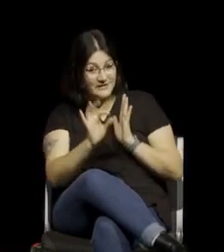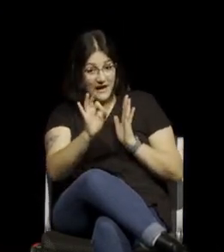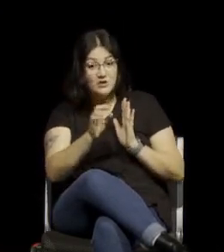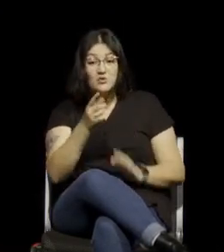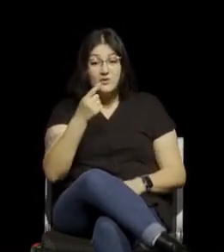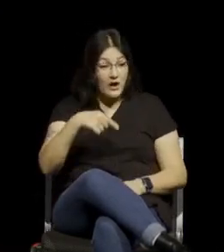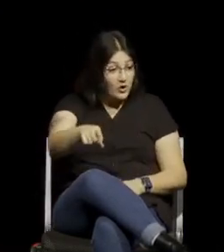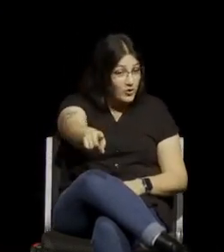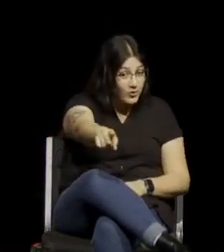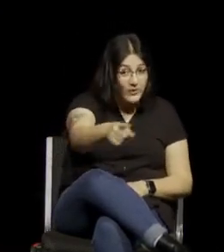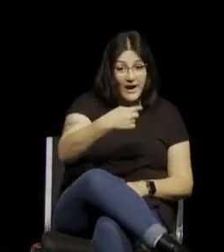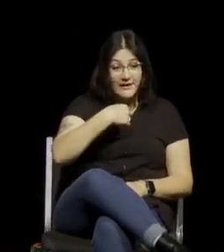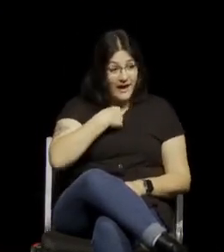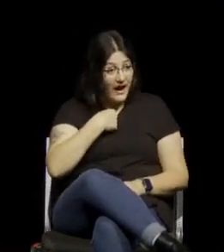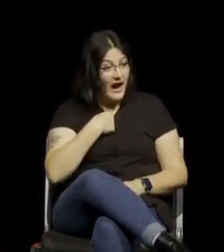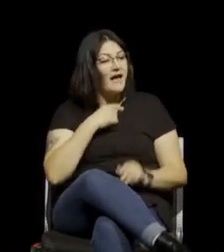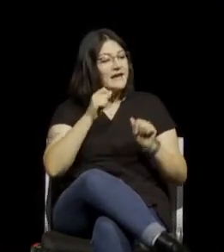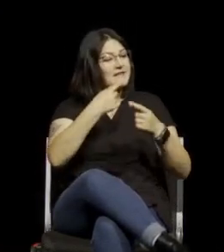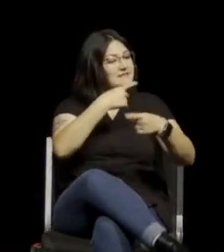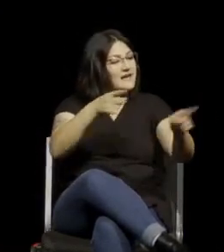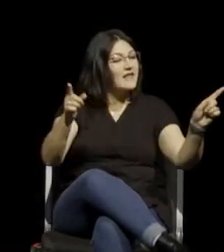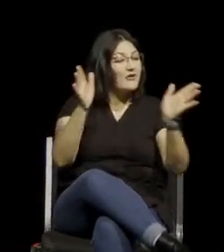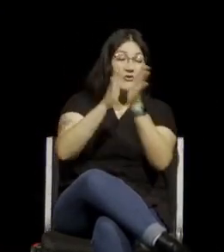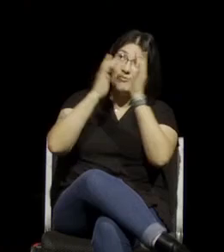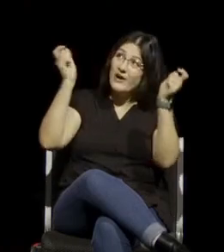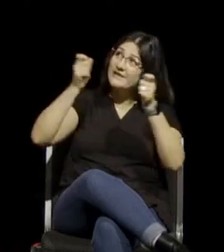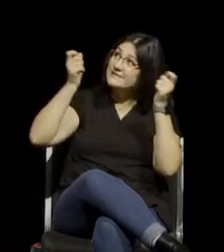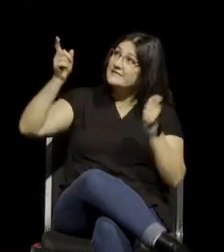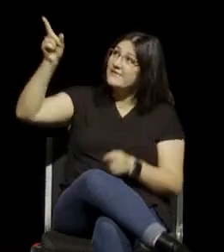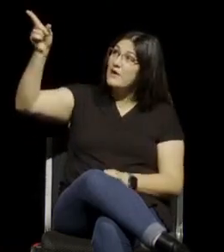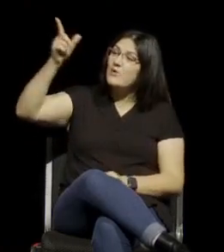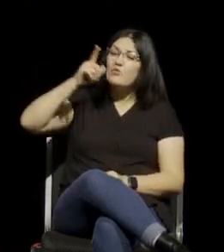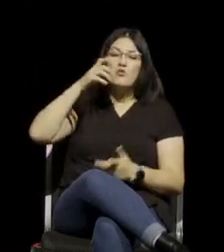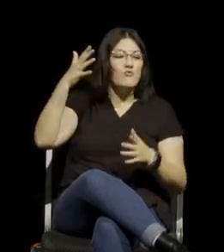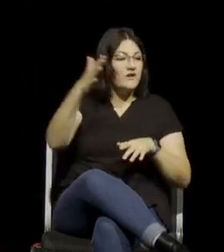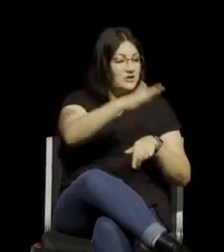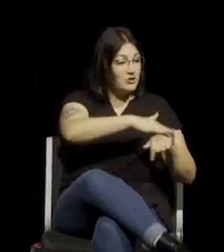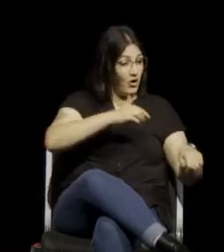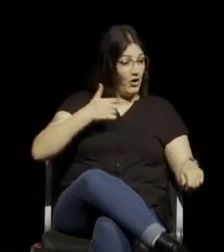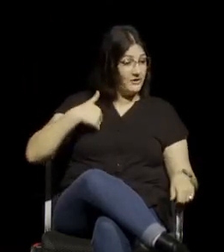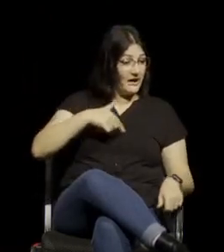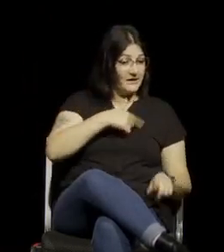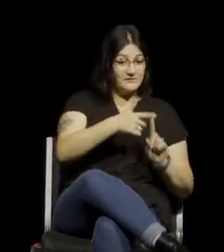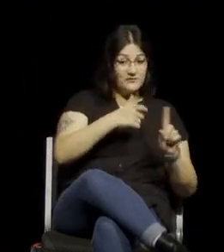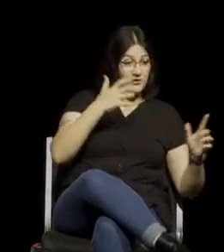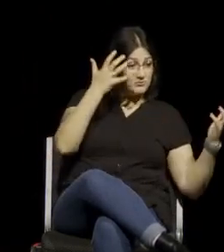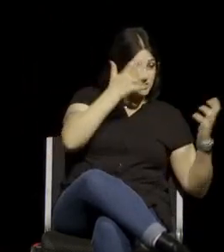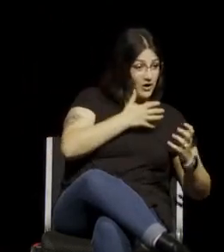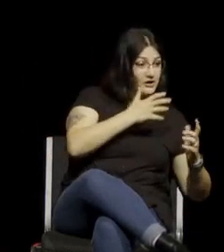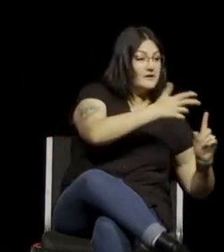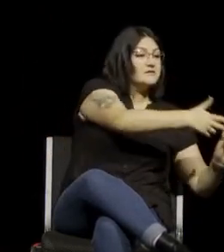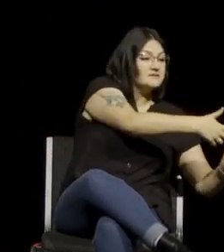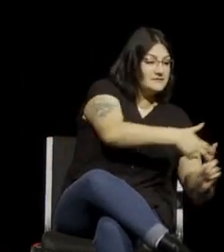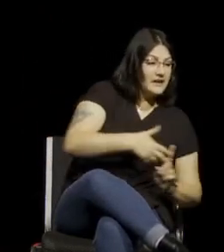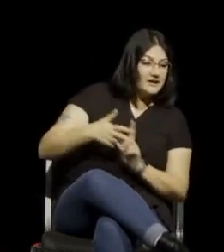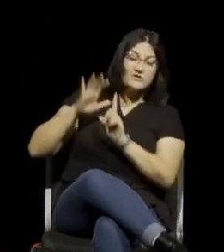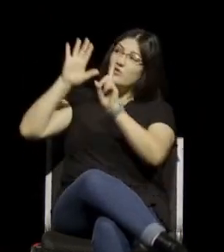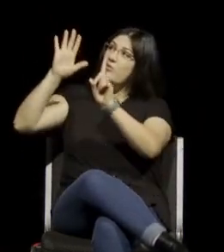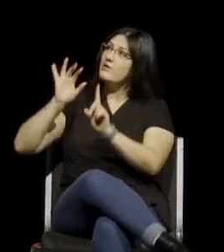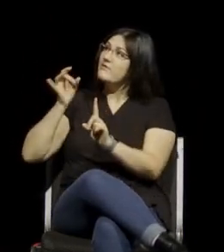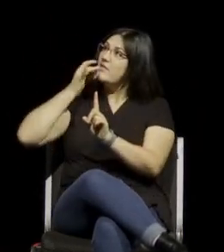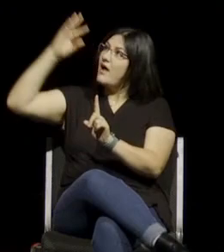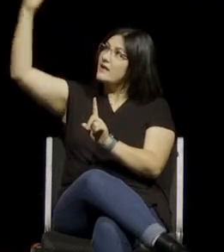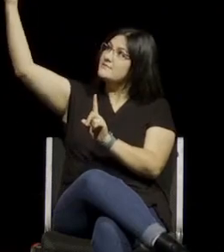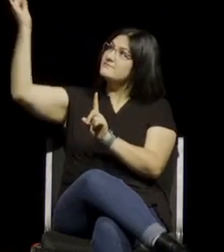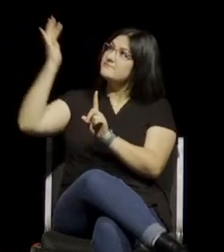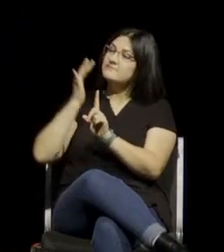and I may declare the praises of him who called you out of darkness and into the wonderful light